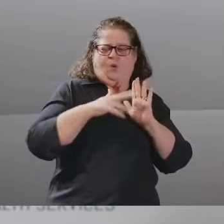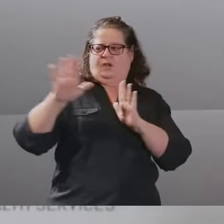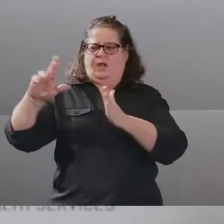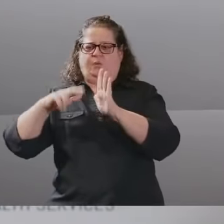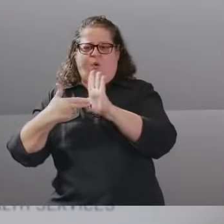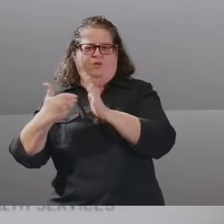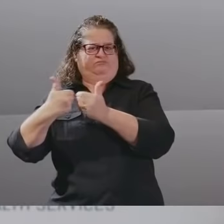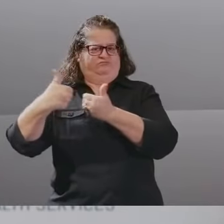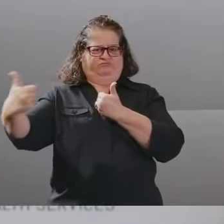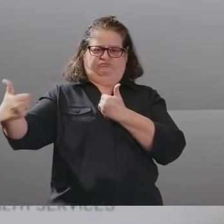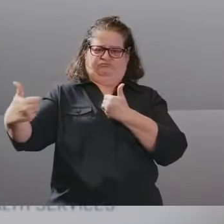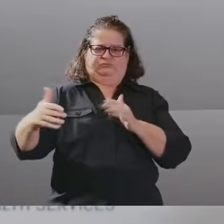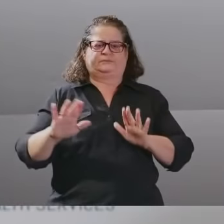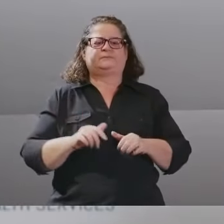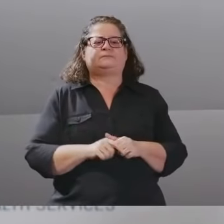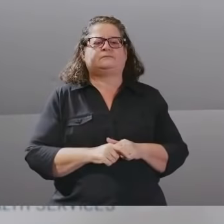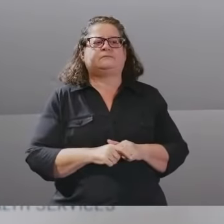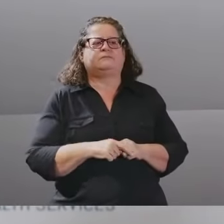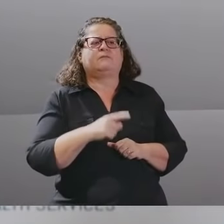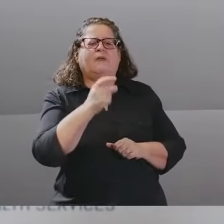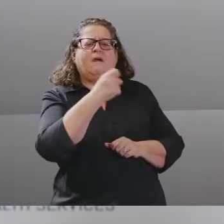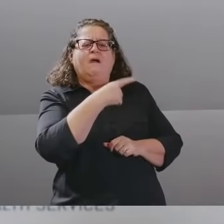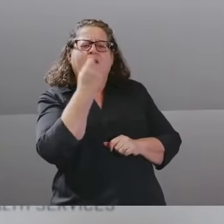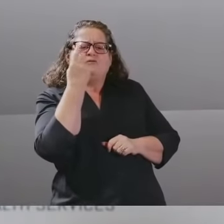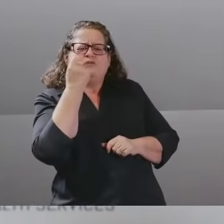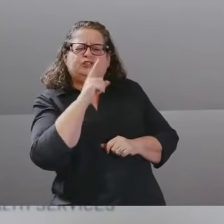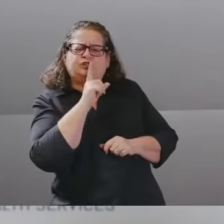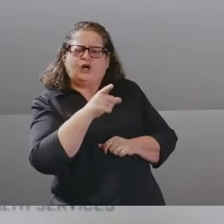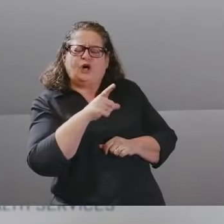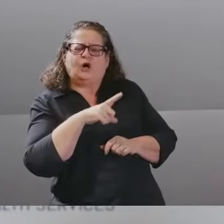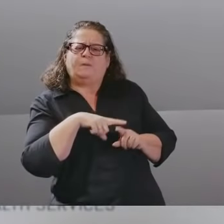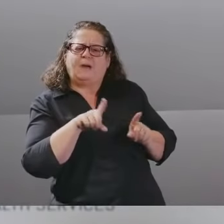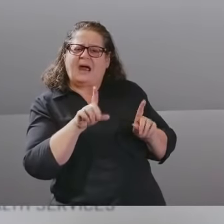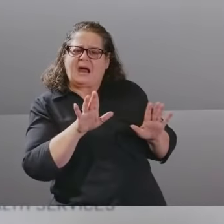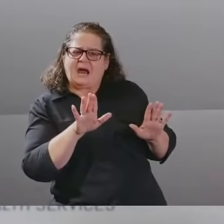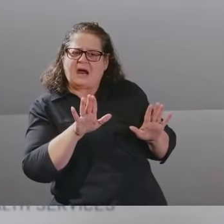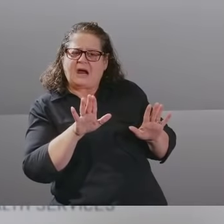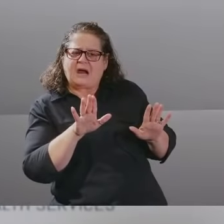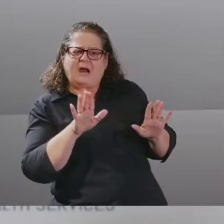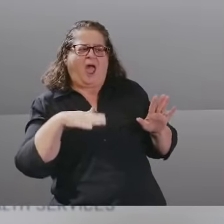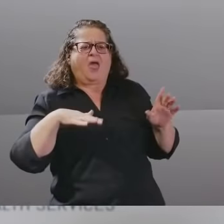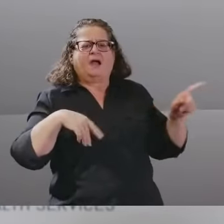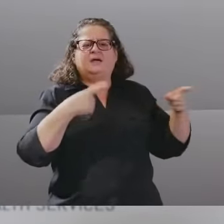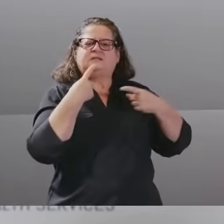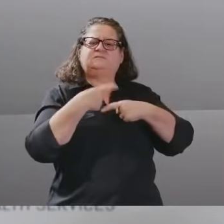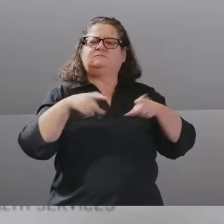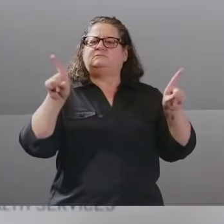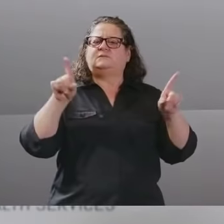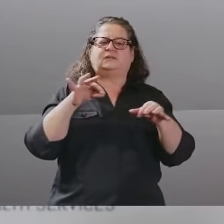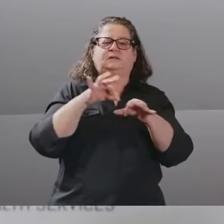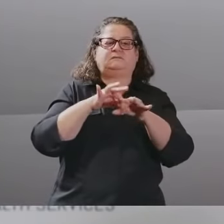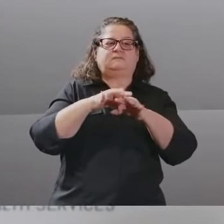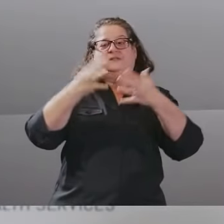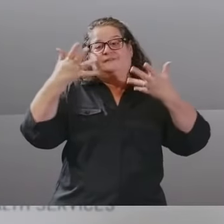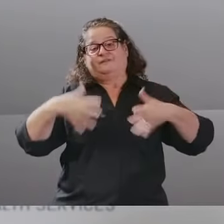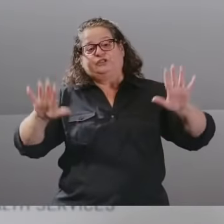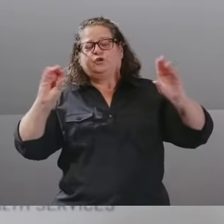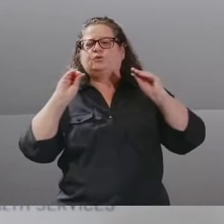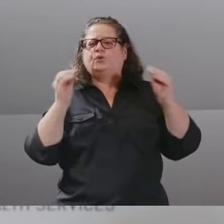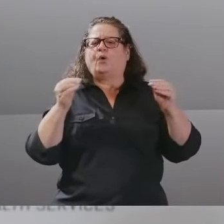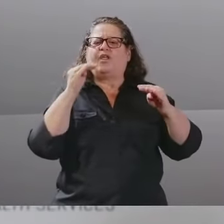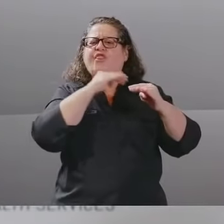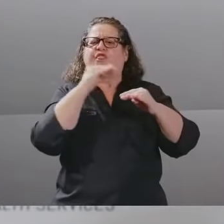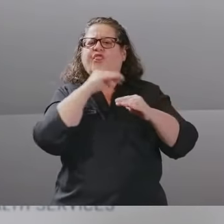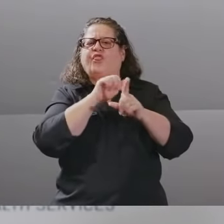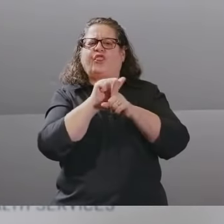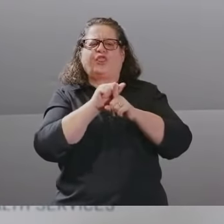saying that this election is over, saying that there's no fraud. You're holding off and saying that. Wait. No, I've said I have confidence in